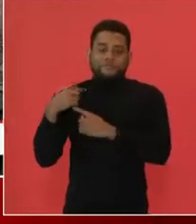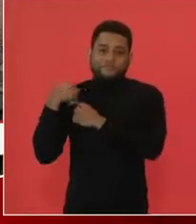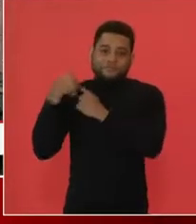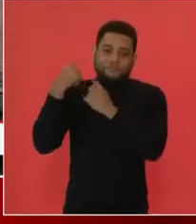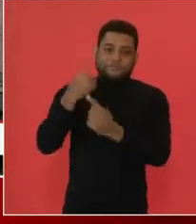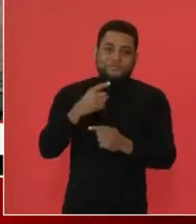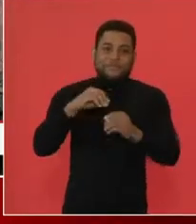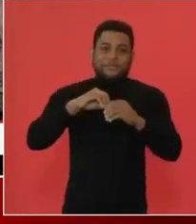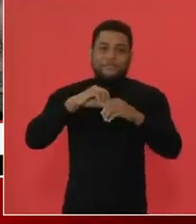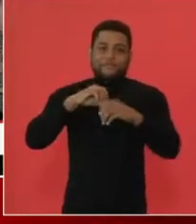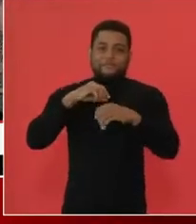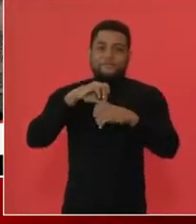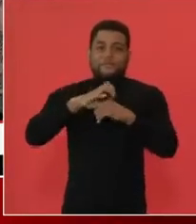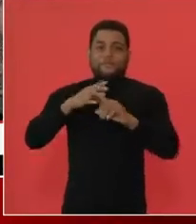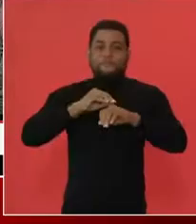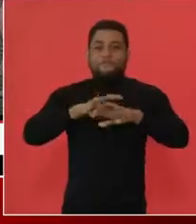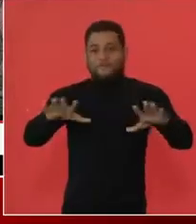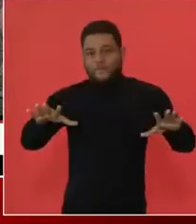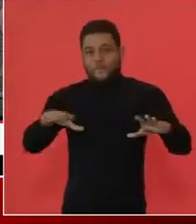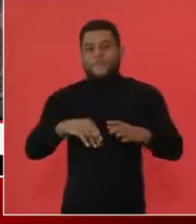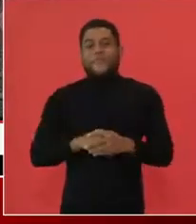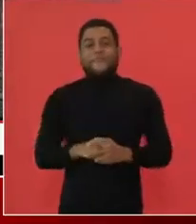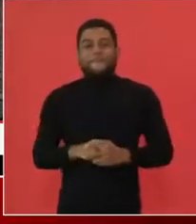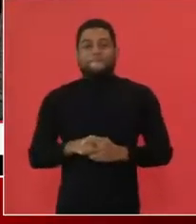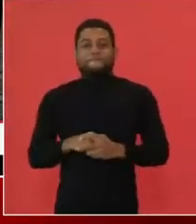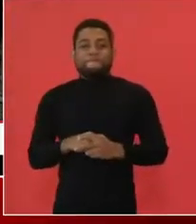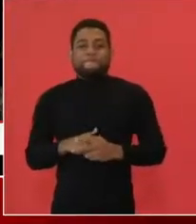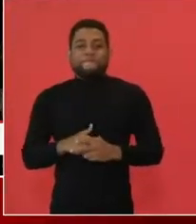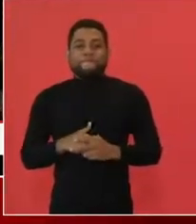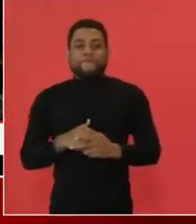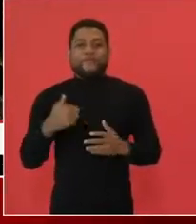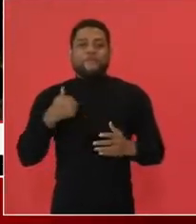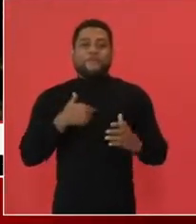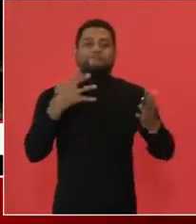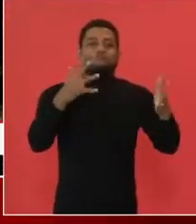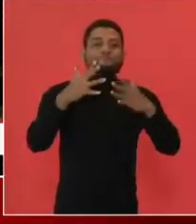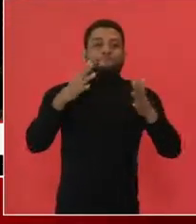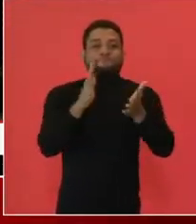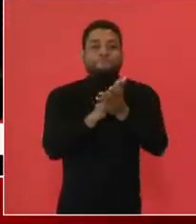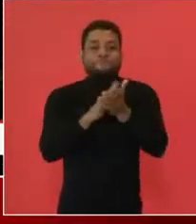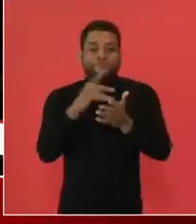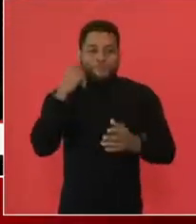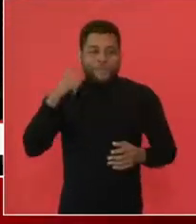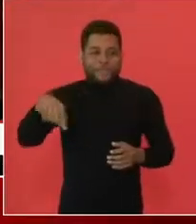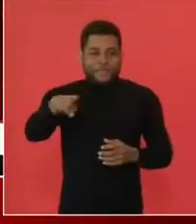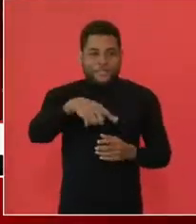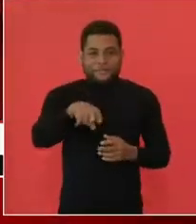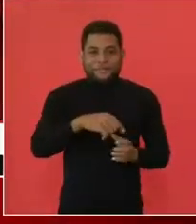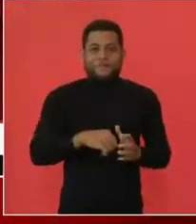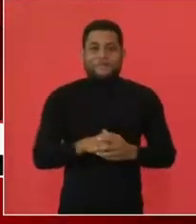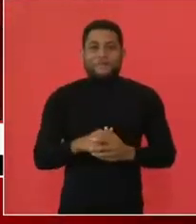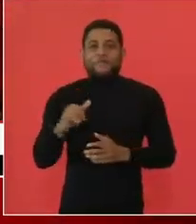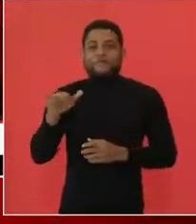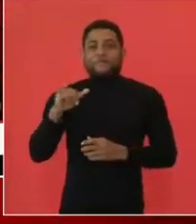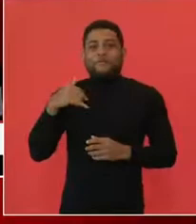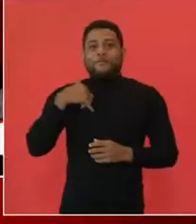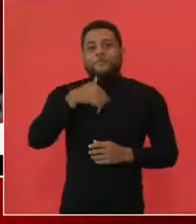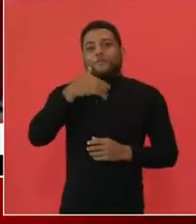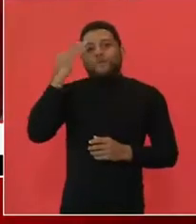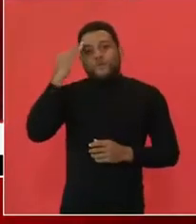give them a big round of applause. We also know, Director, because of this pandemic, you